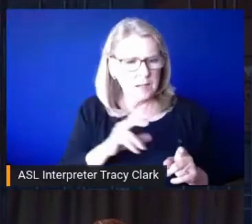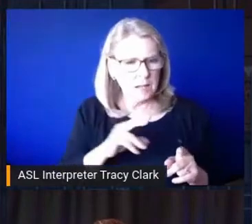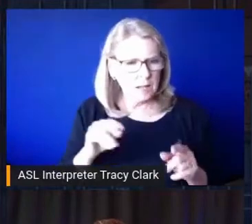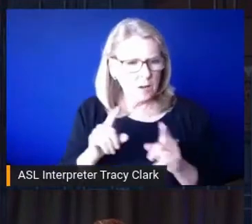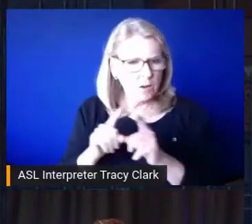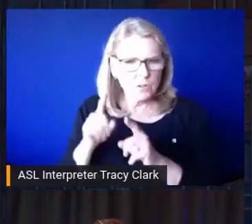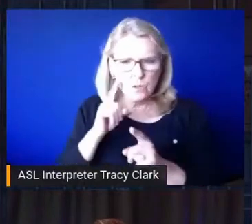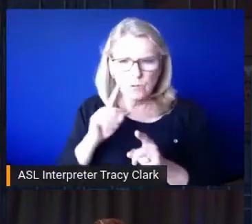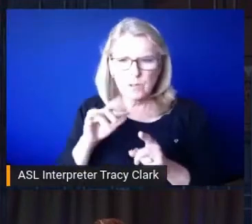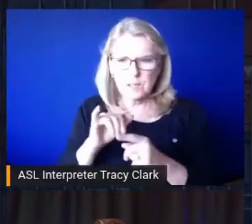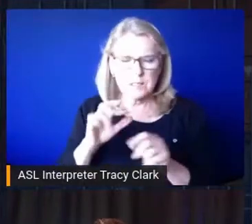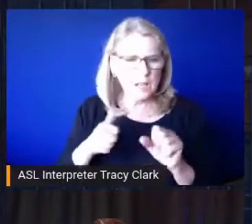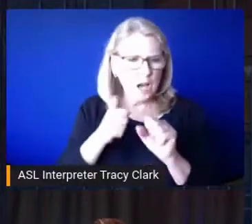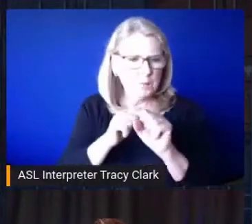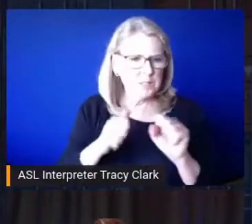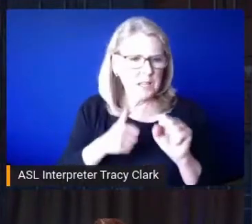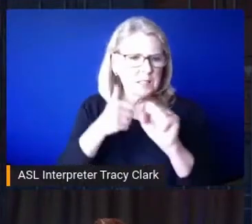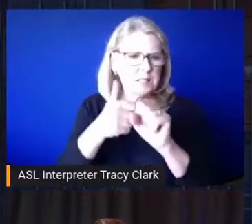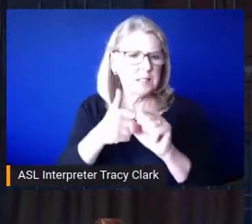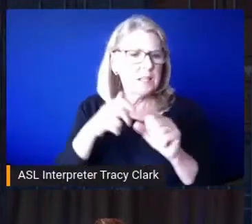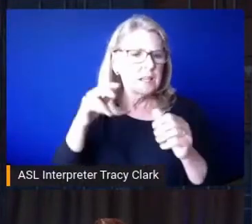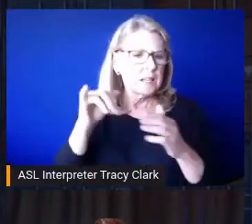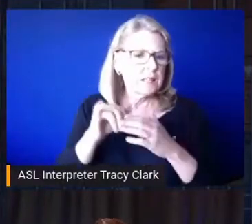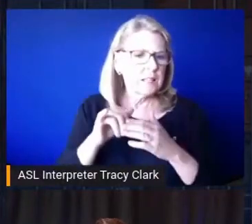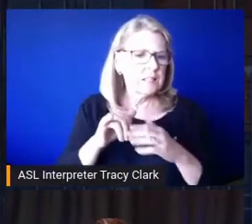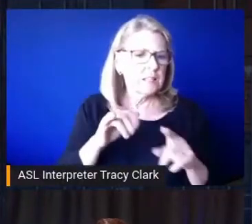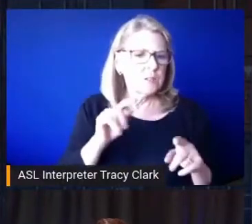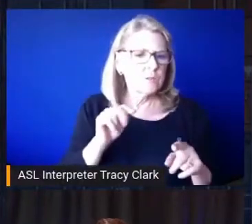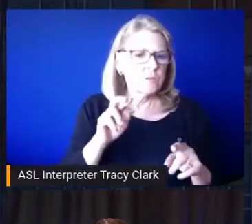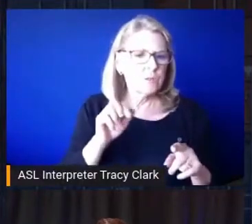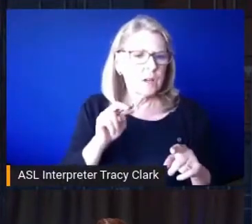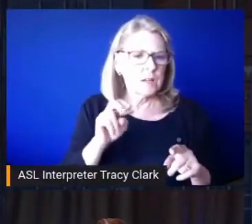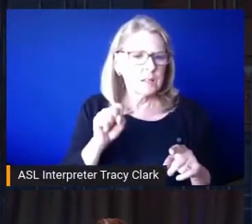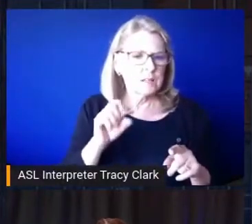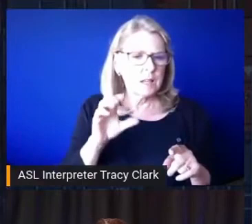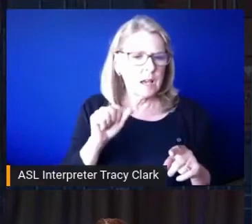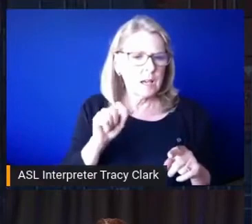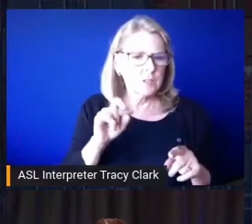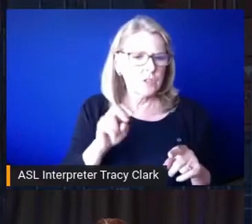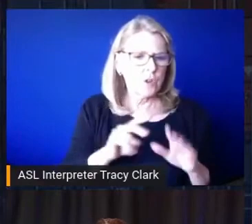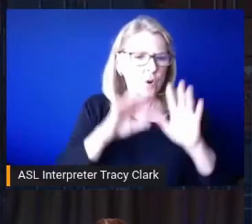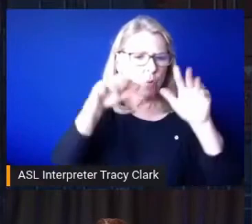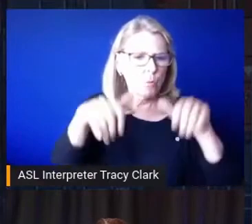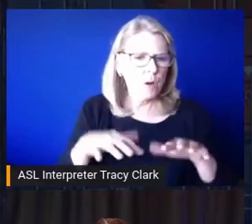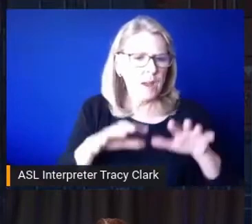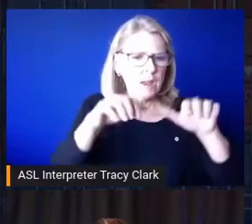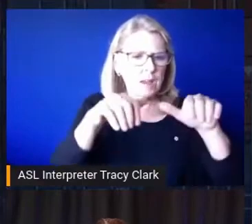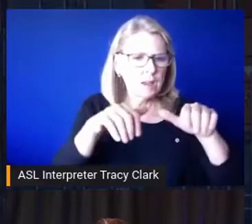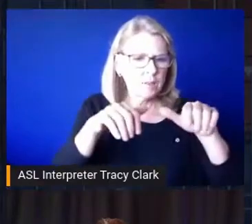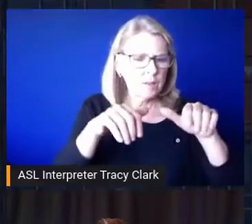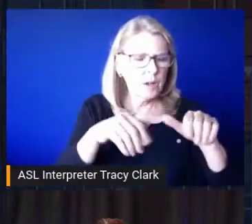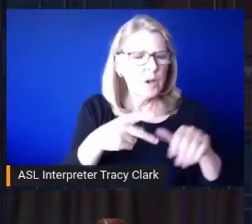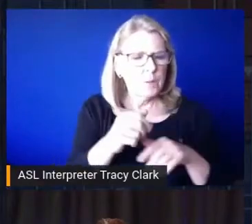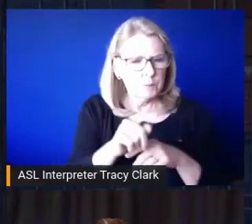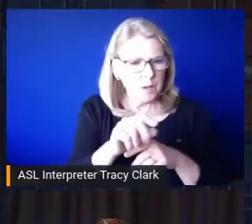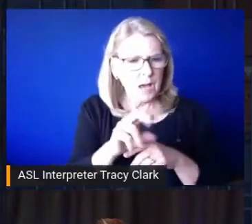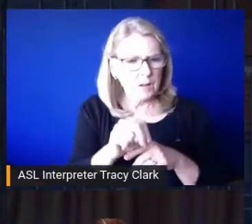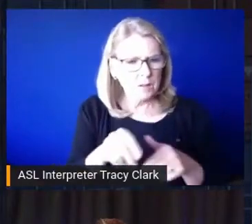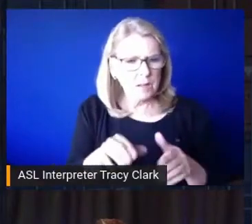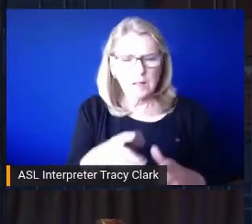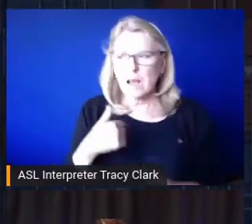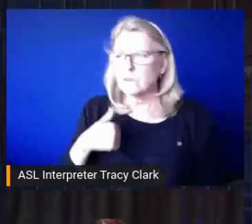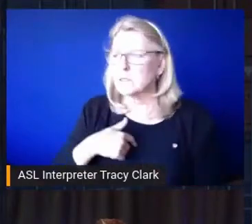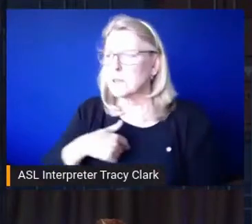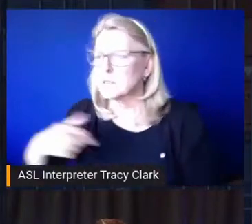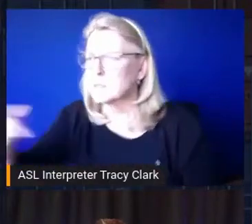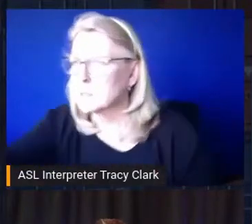this transactional wave patterns enables us to do it in an atomic way. In a transactional way, that means that if something goes wrong, we